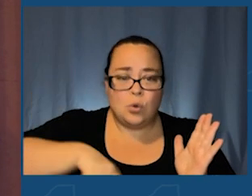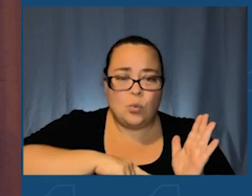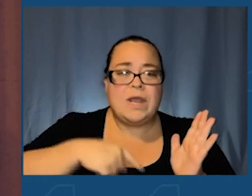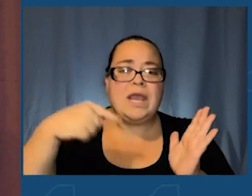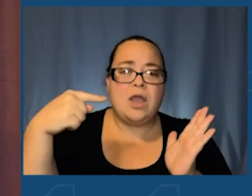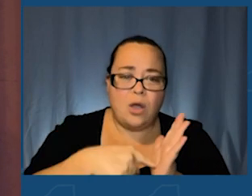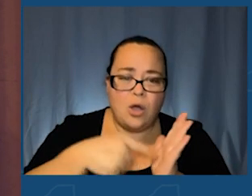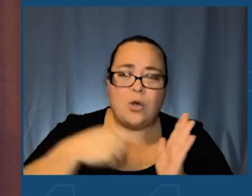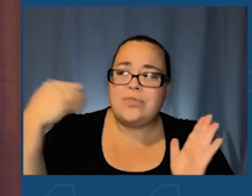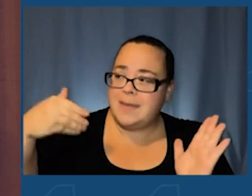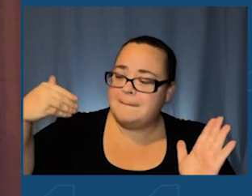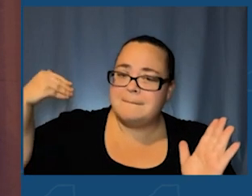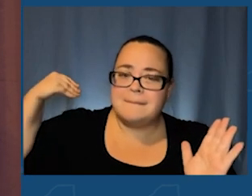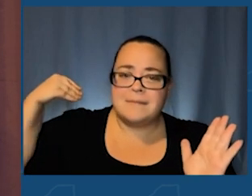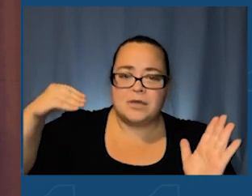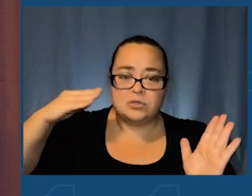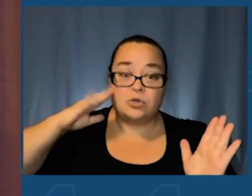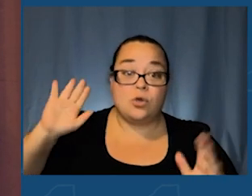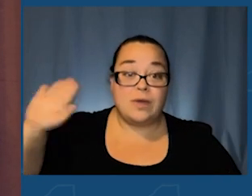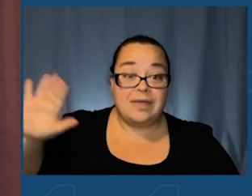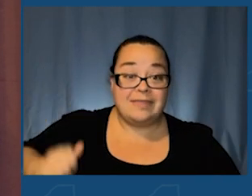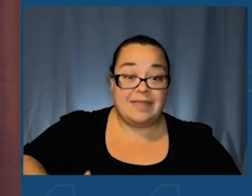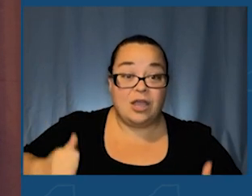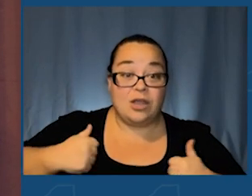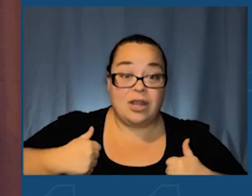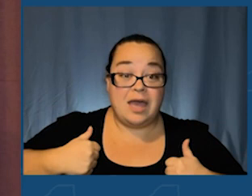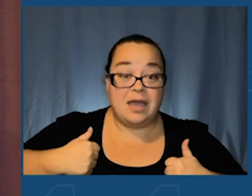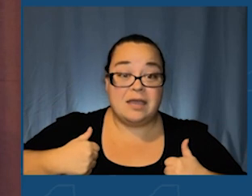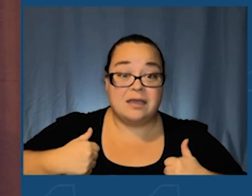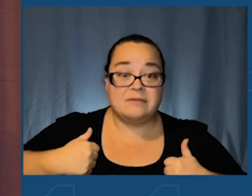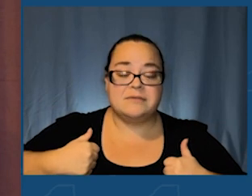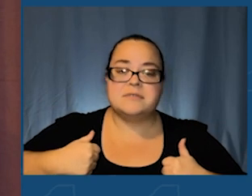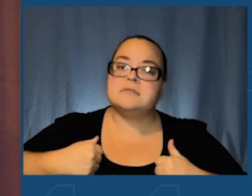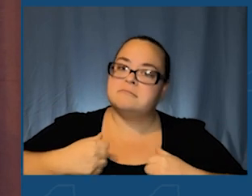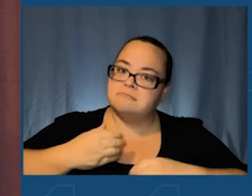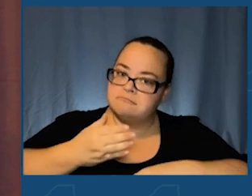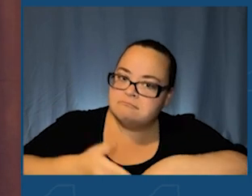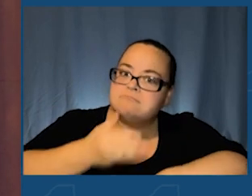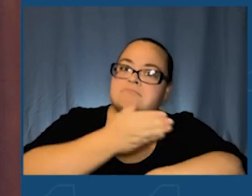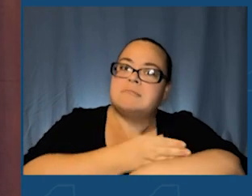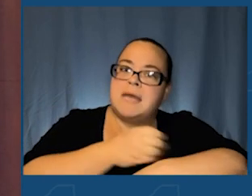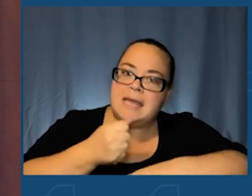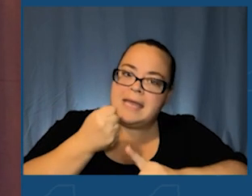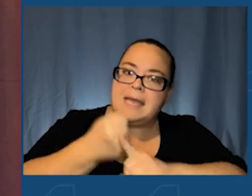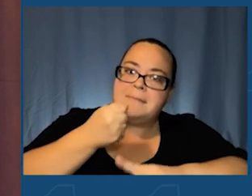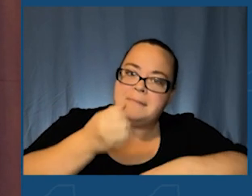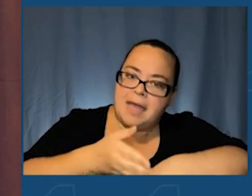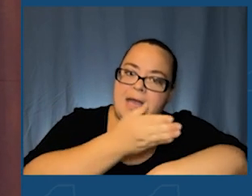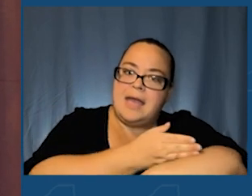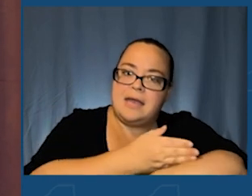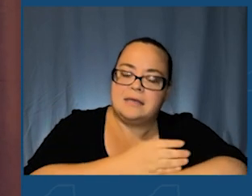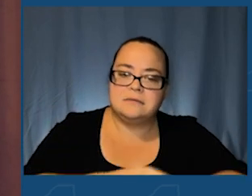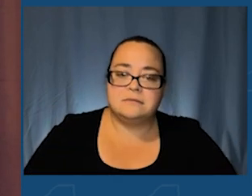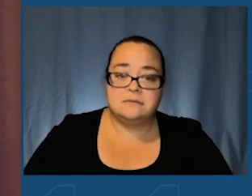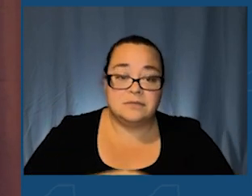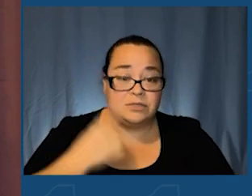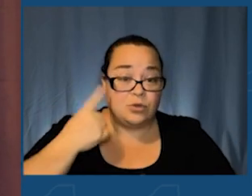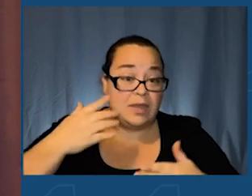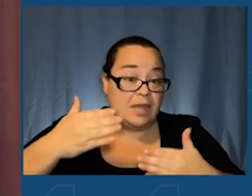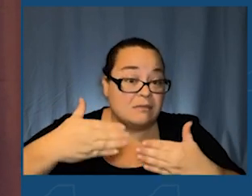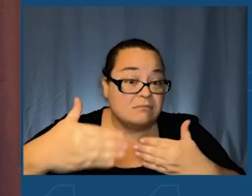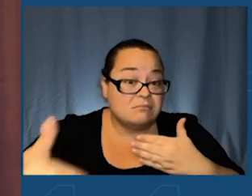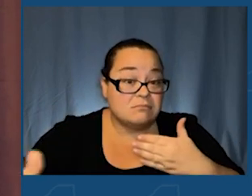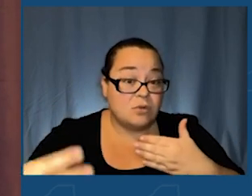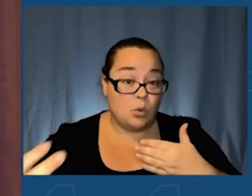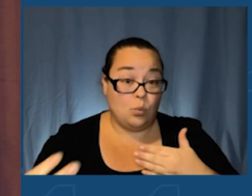to know that their lives made a difference, that our lives will make a difference, and people look back at our time, will they judge us harshly, or